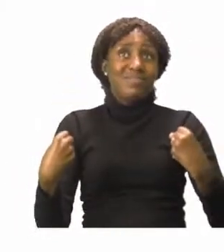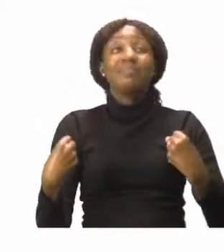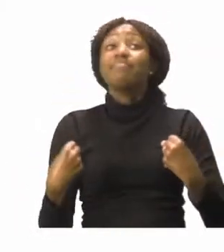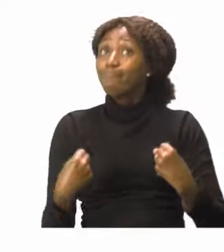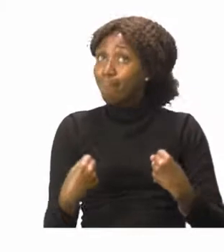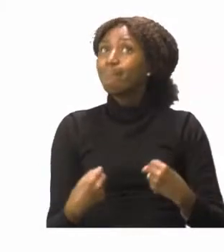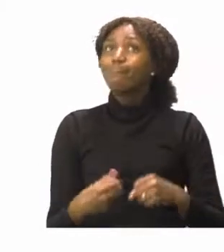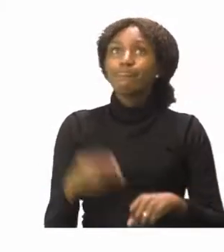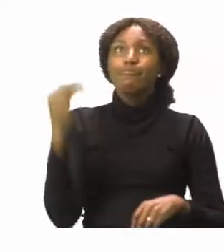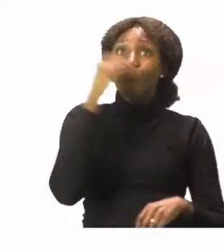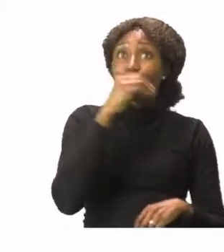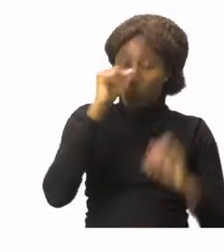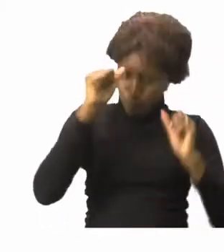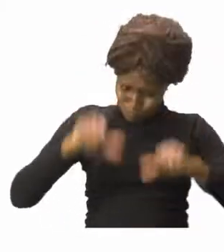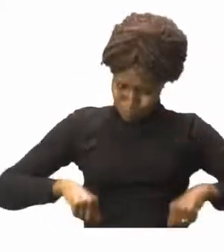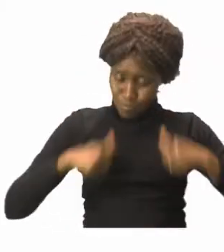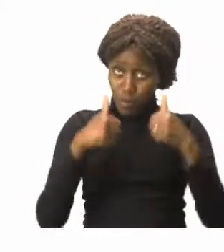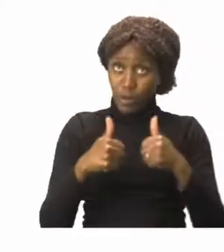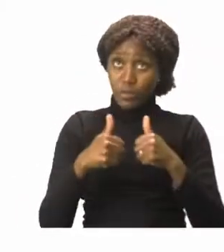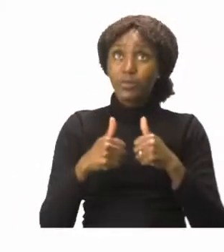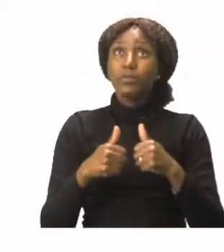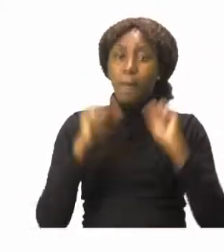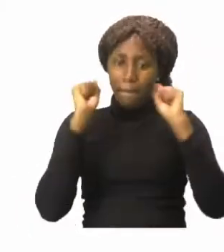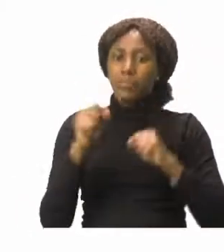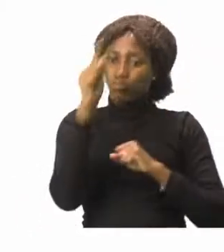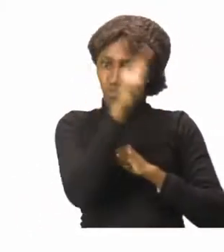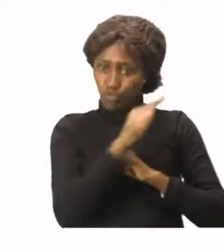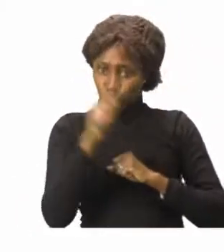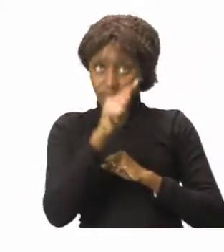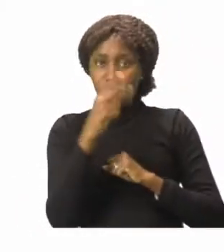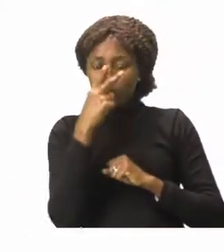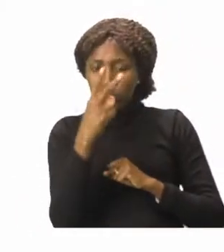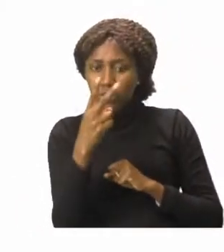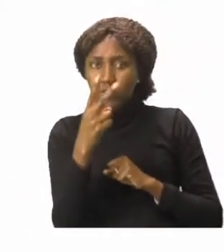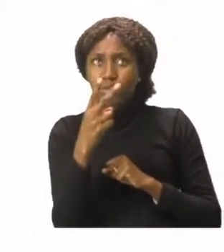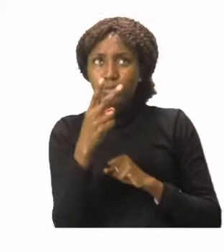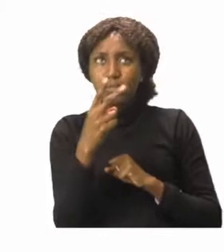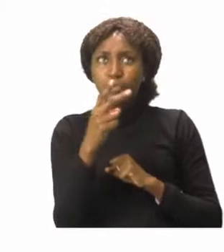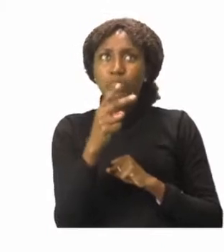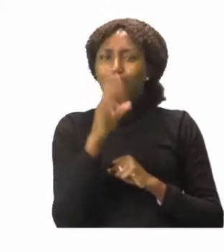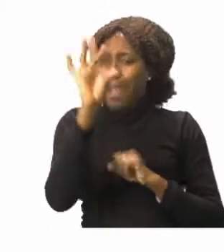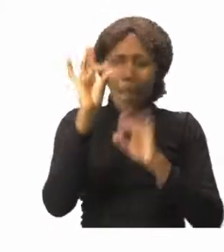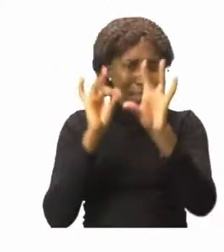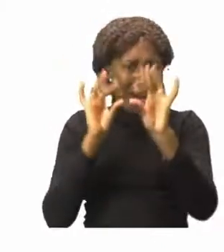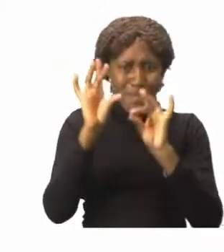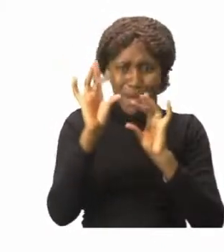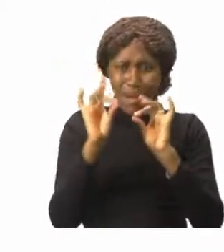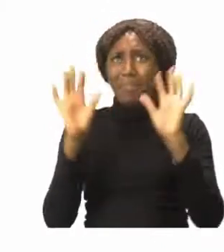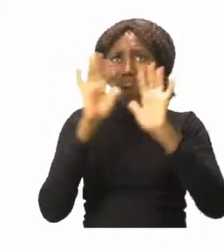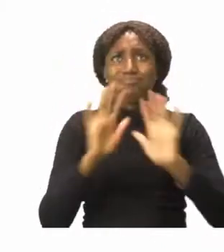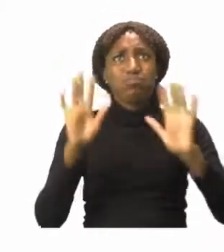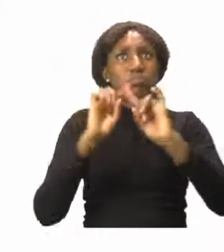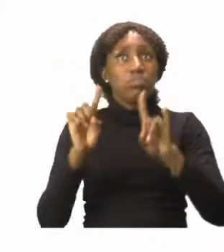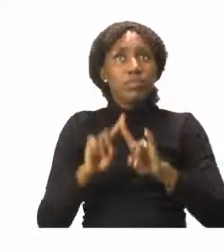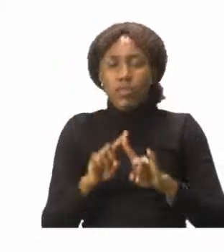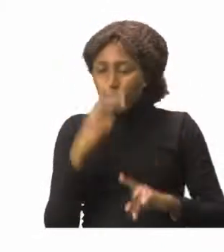all the foods that are healthy need to be circled. You can choose any color you like to